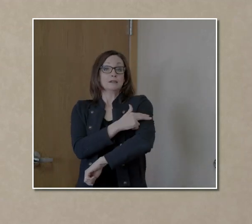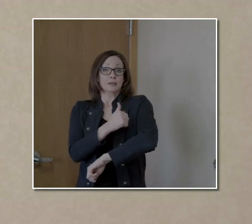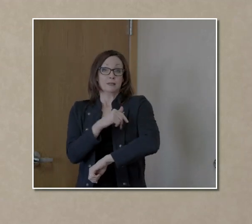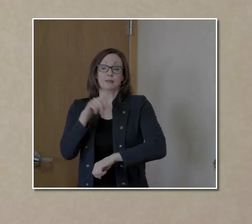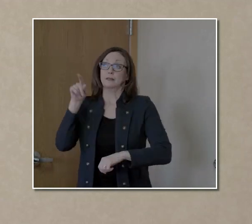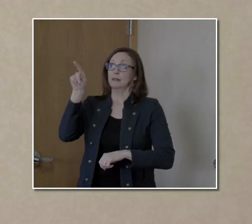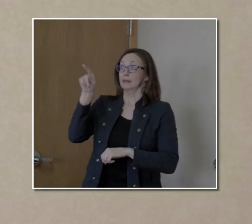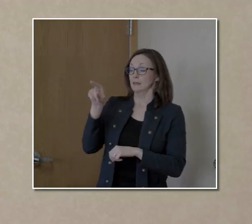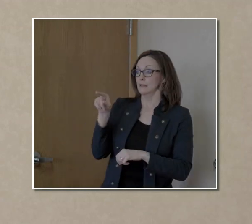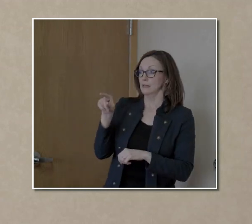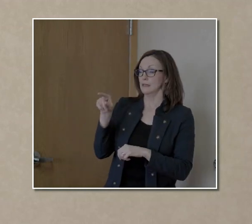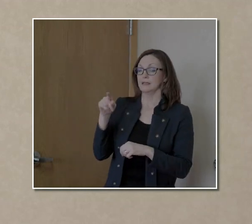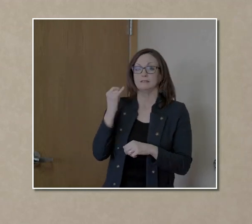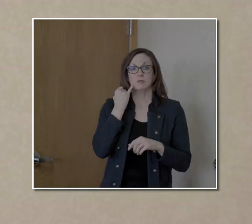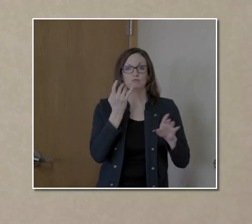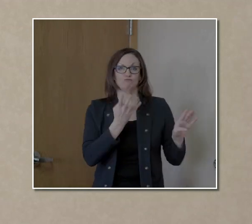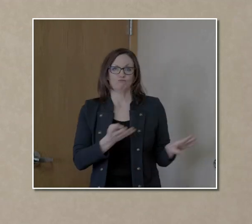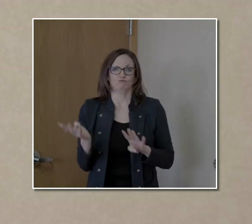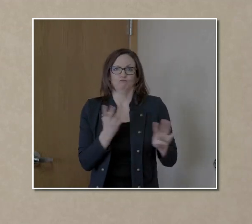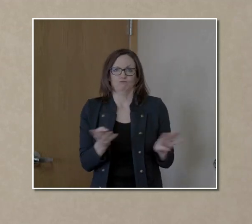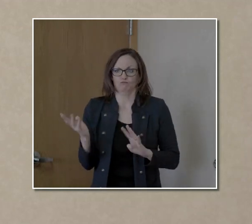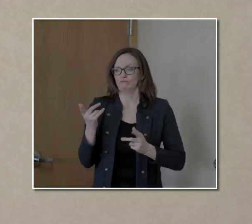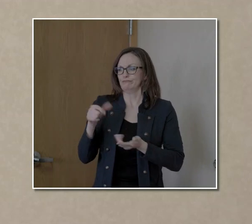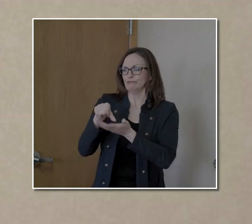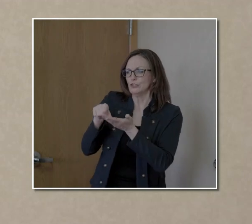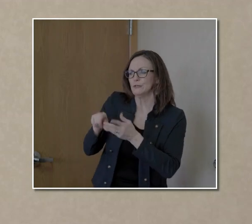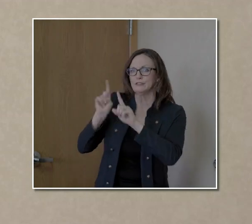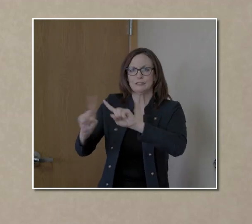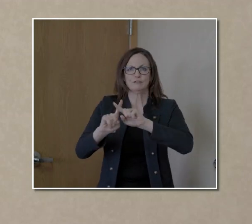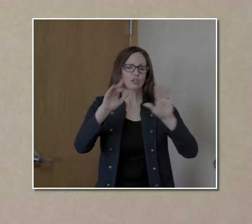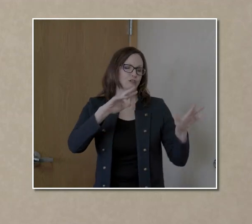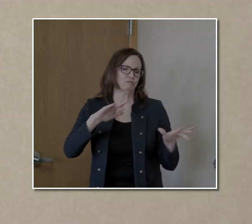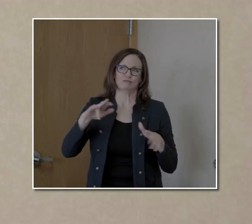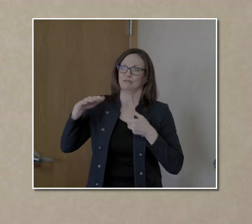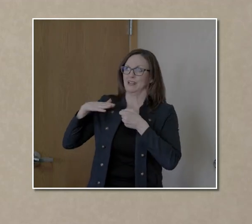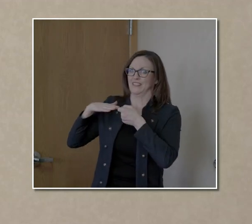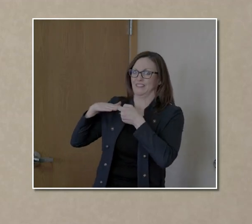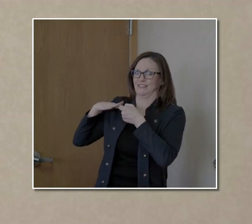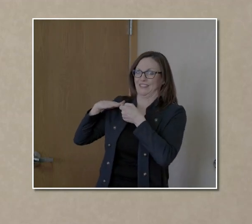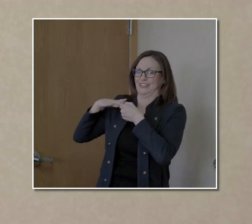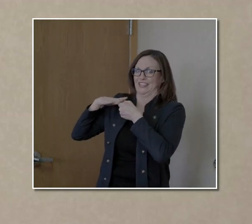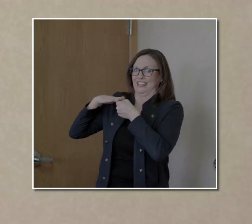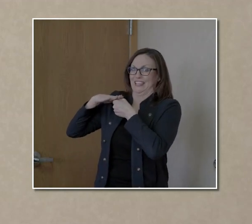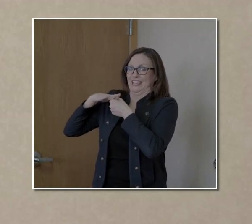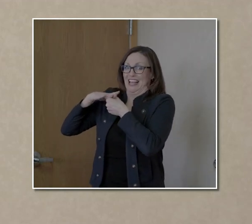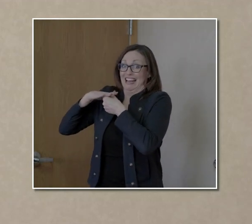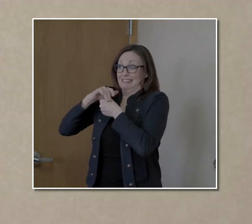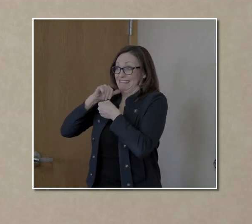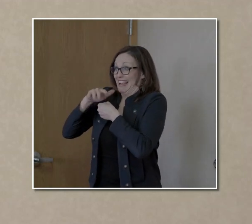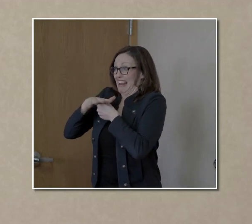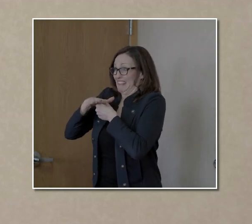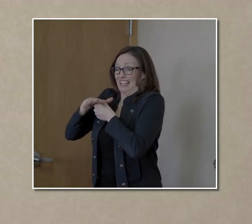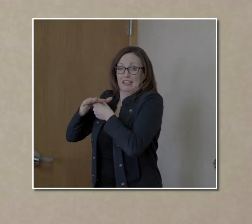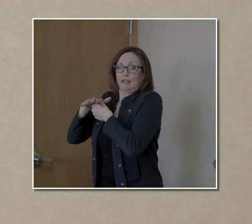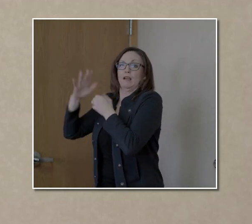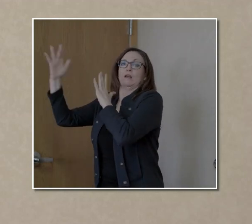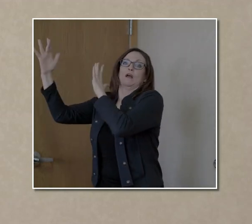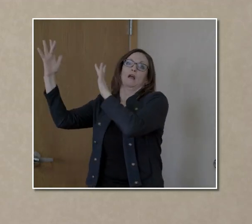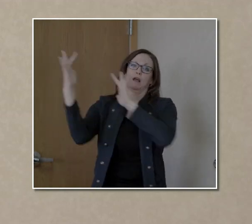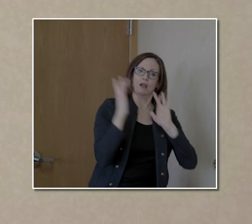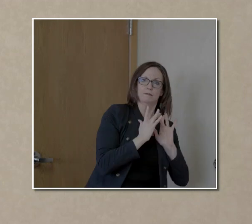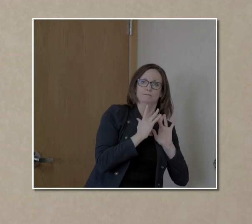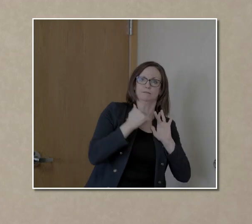not going to give you a number because I don't remember the exact number of how many people have volunteered through Weaver, the Wisconsin